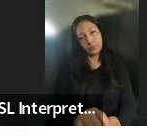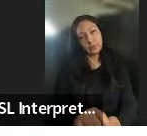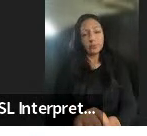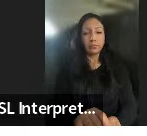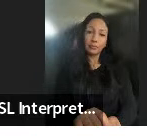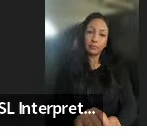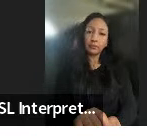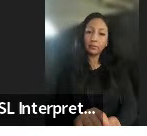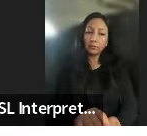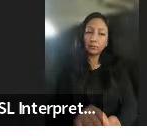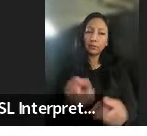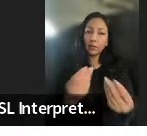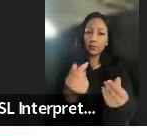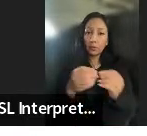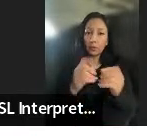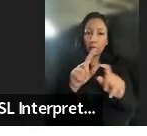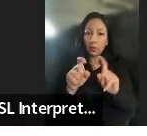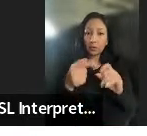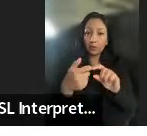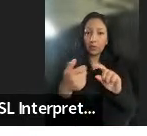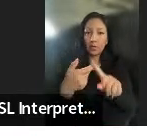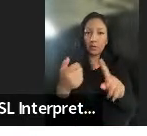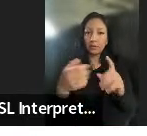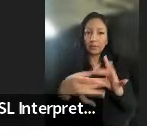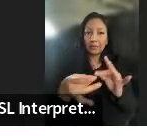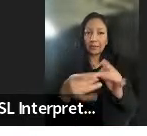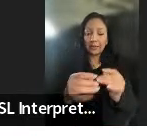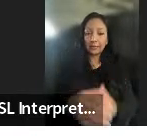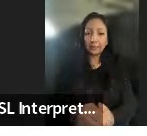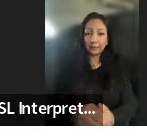We have a couple more questions just in the chat.